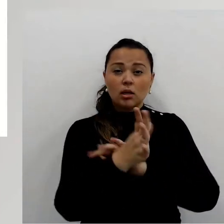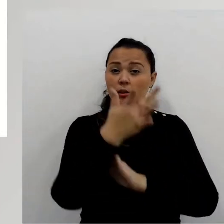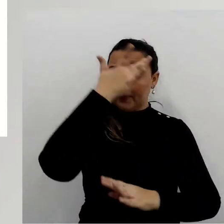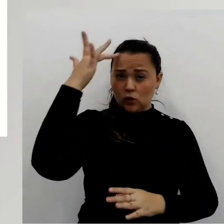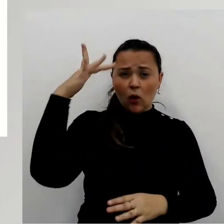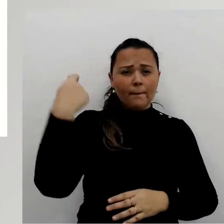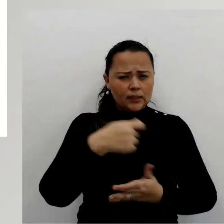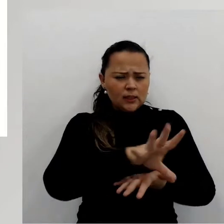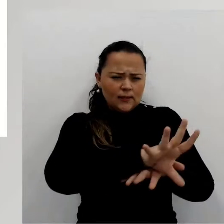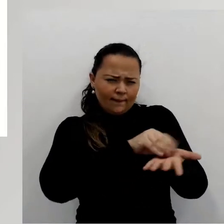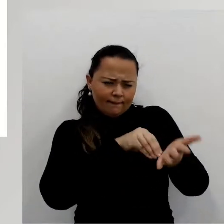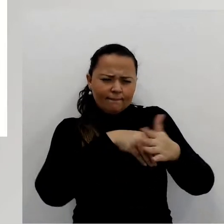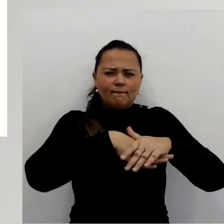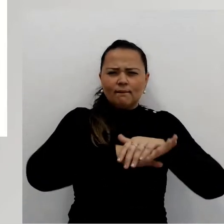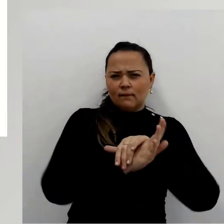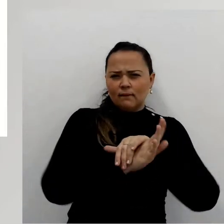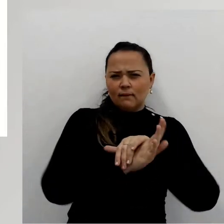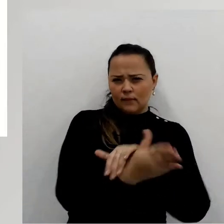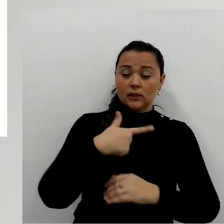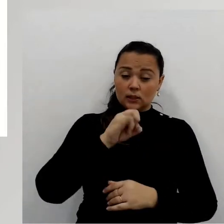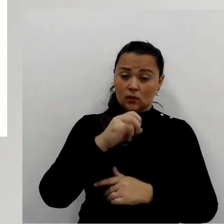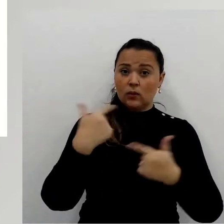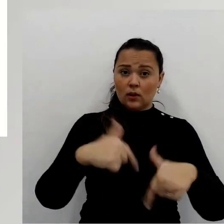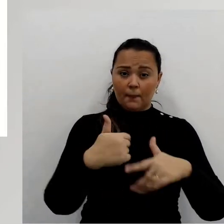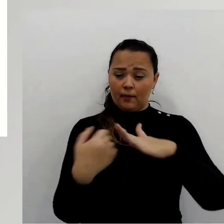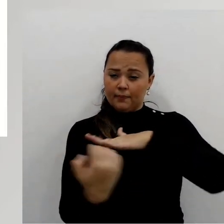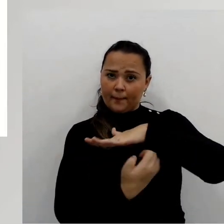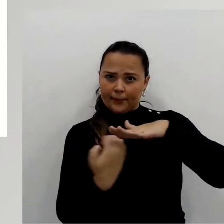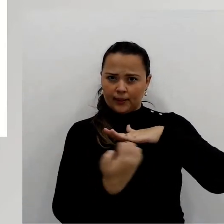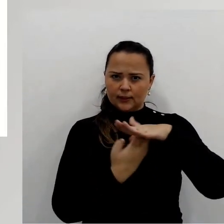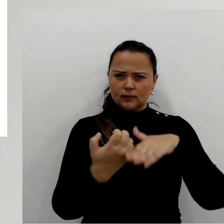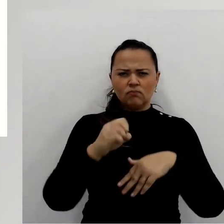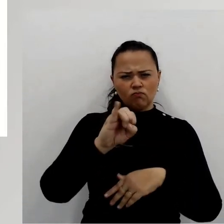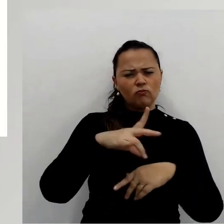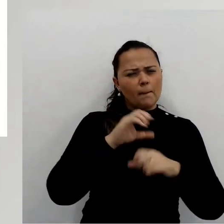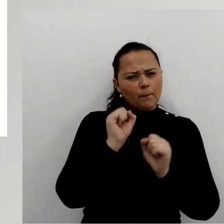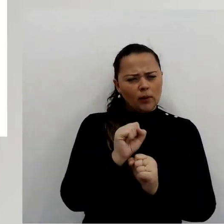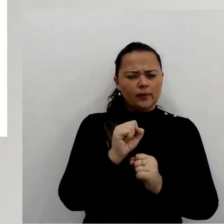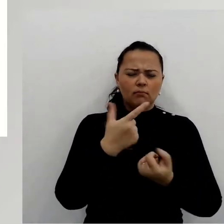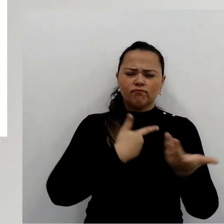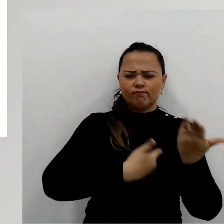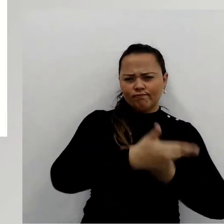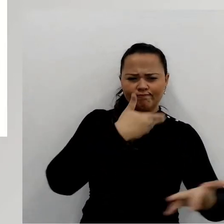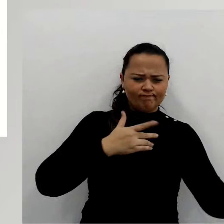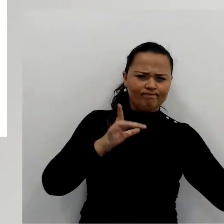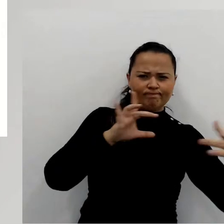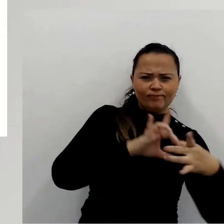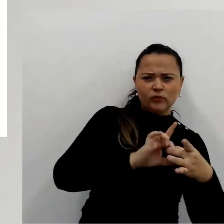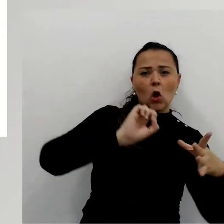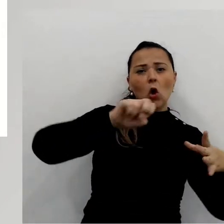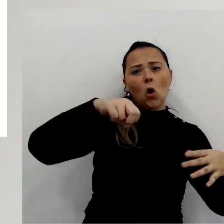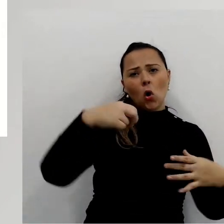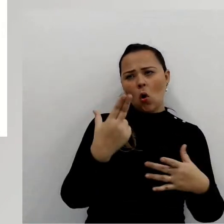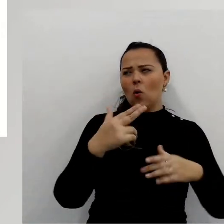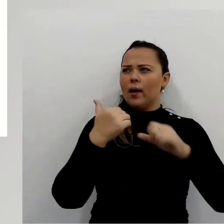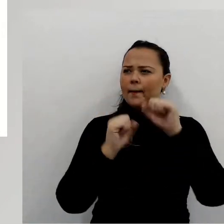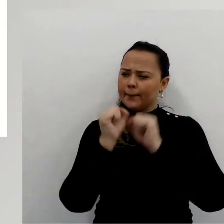with a company, whether I work with a print service provider or a consumer product company,